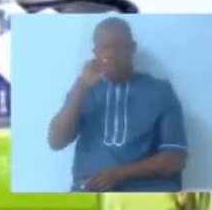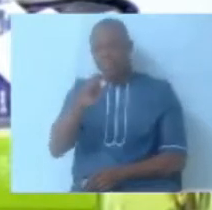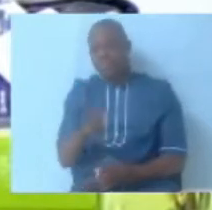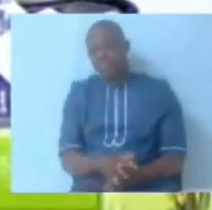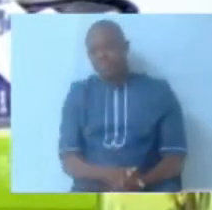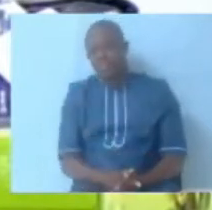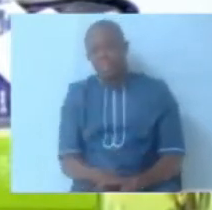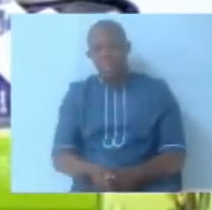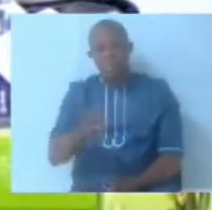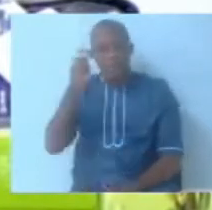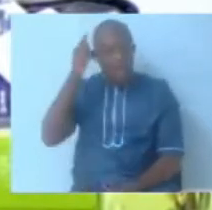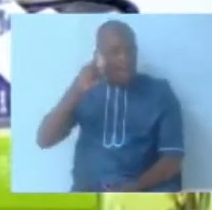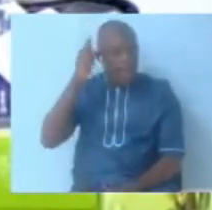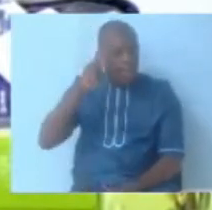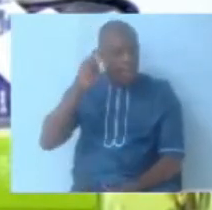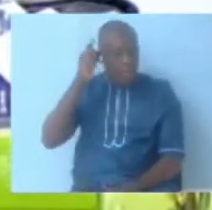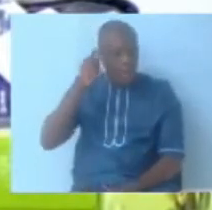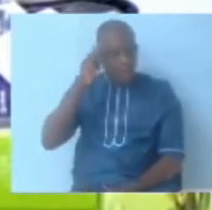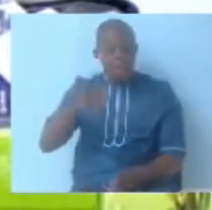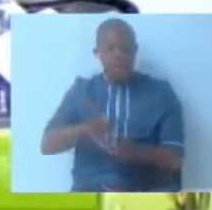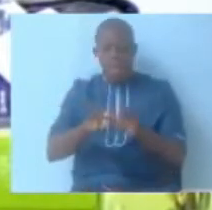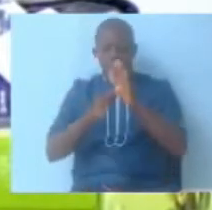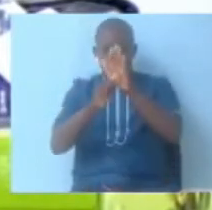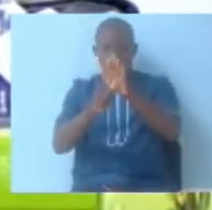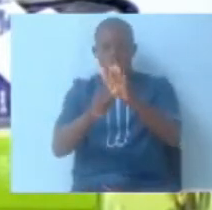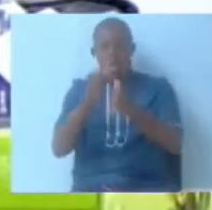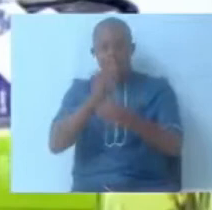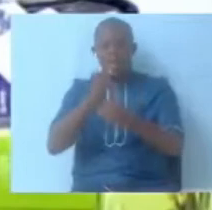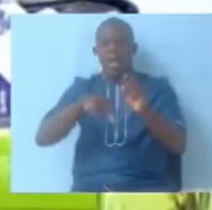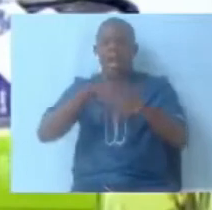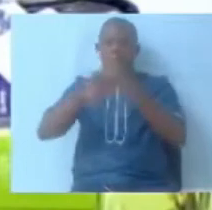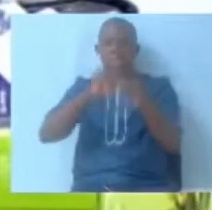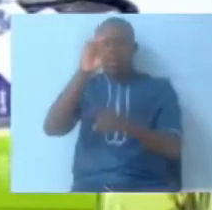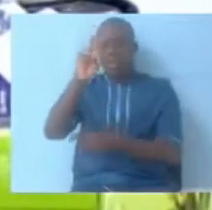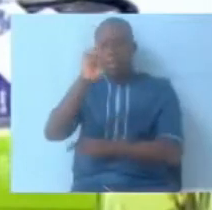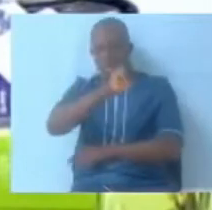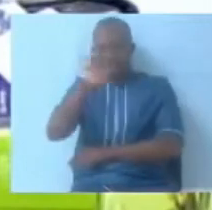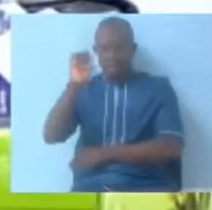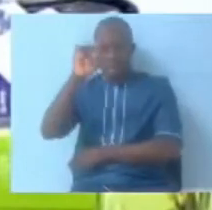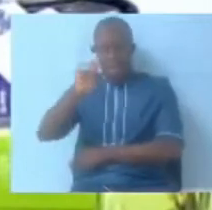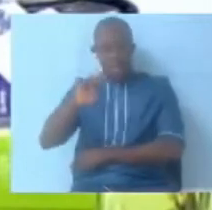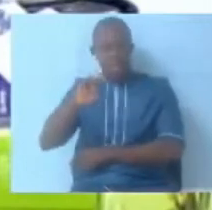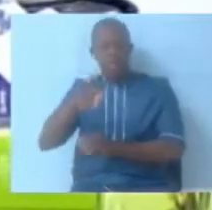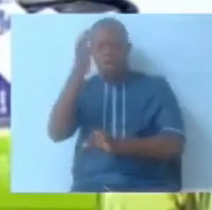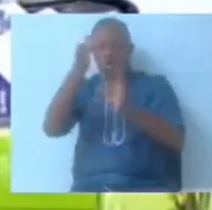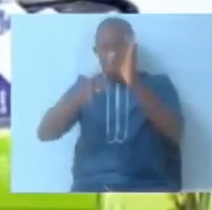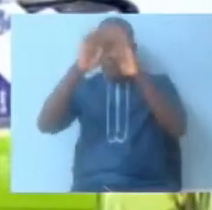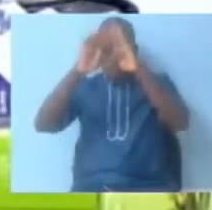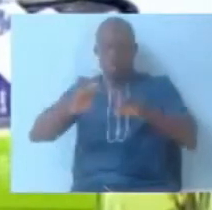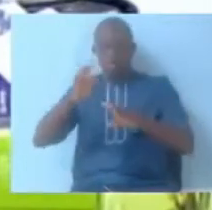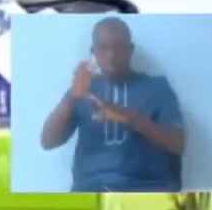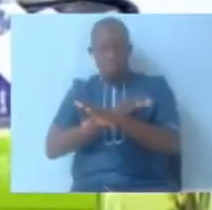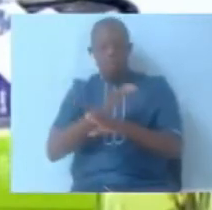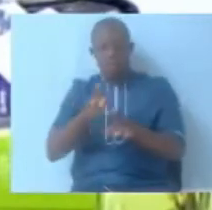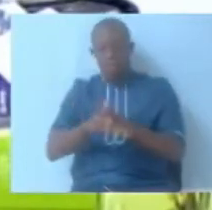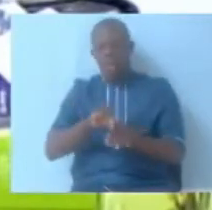The Liberian ambassador became the dean of the diplomatic corps, and because of that, she had close personal interaction with the former first lady